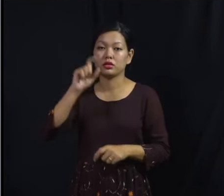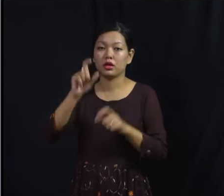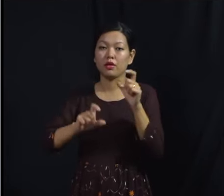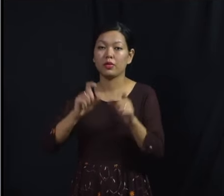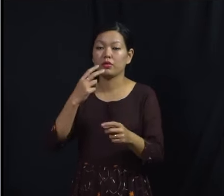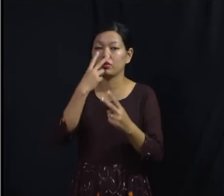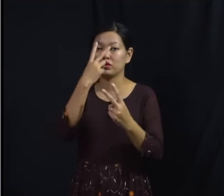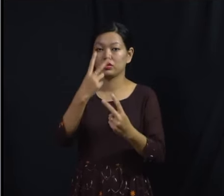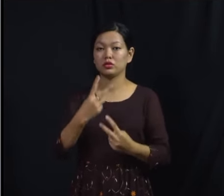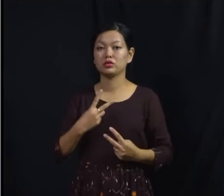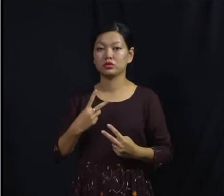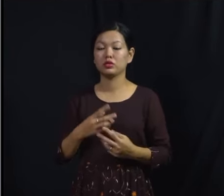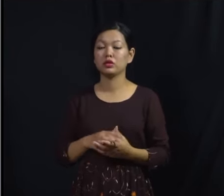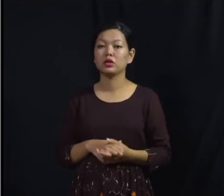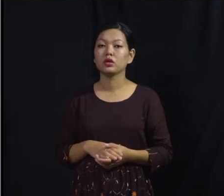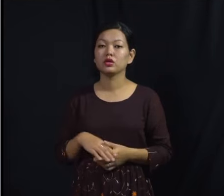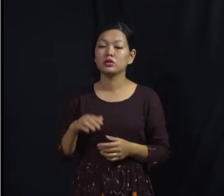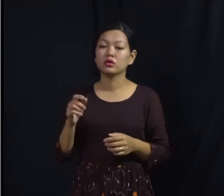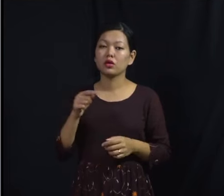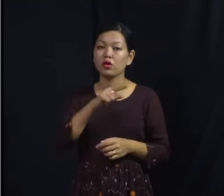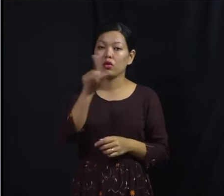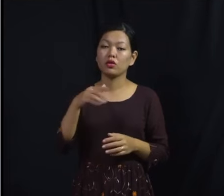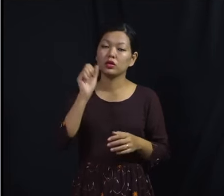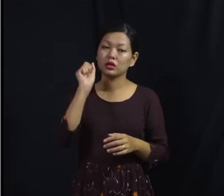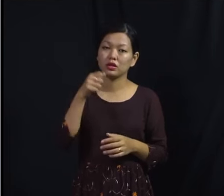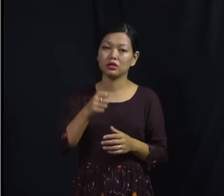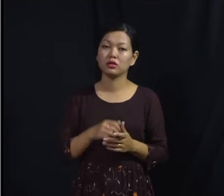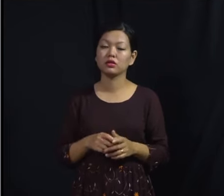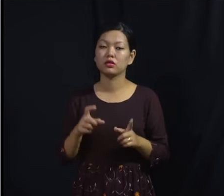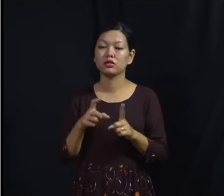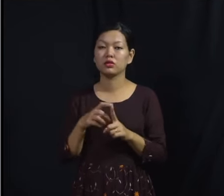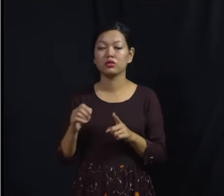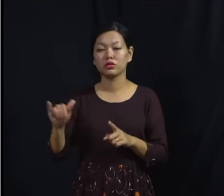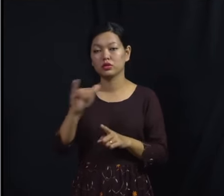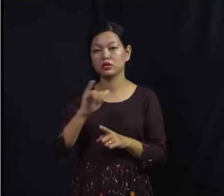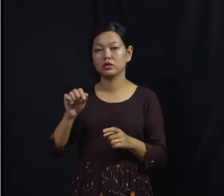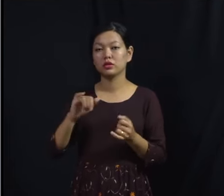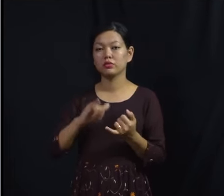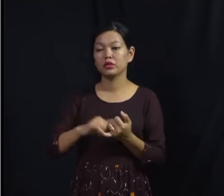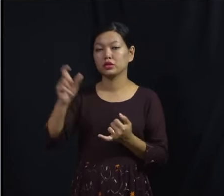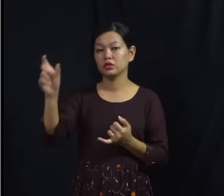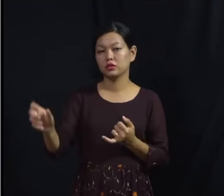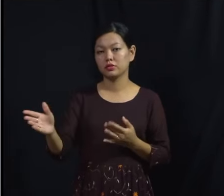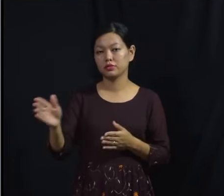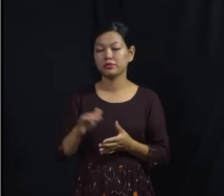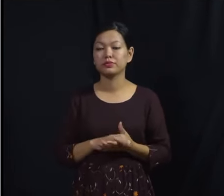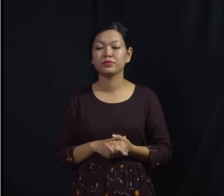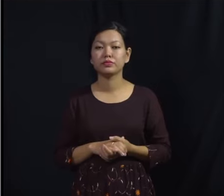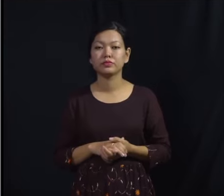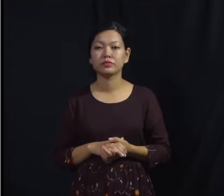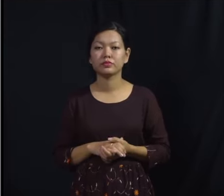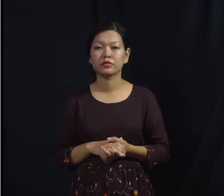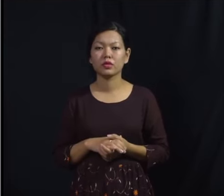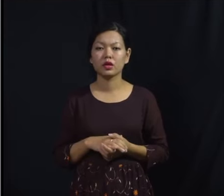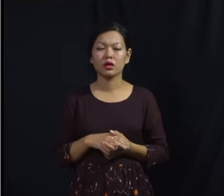have this conviction that you can do it. So when is the last time someone said that you cannot do that? Because the society